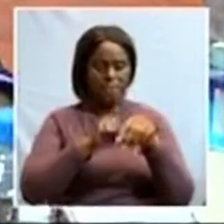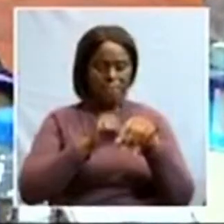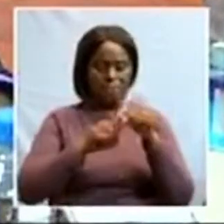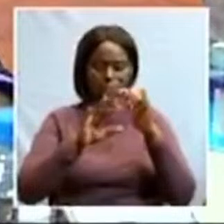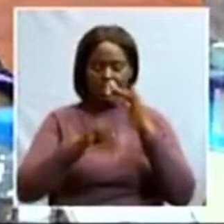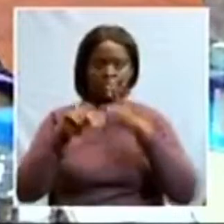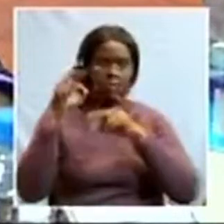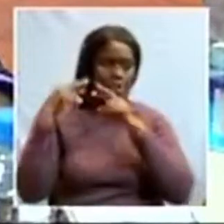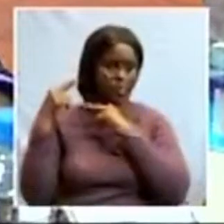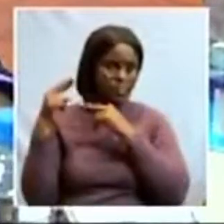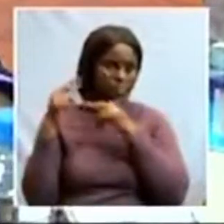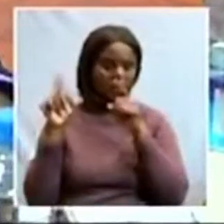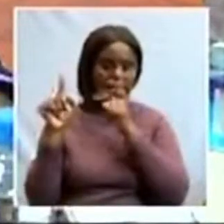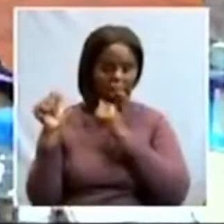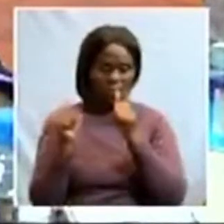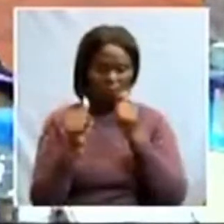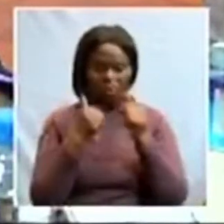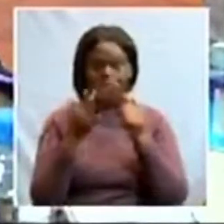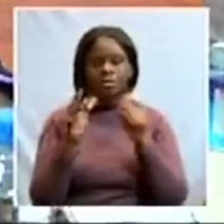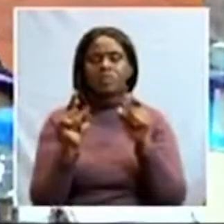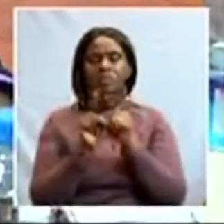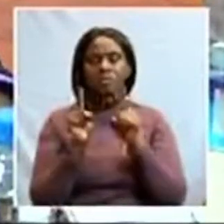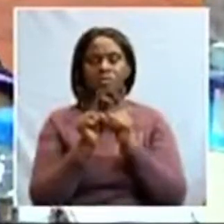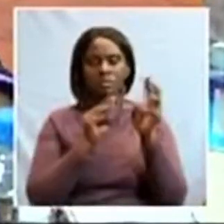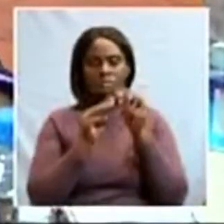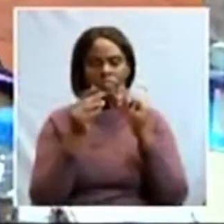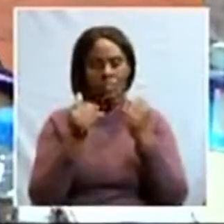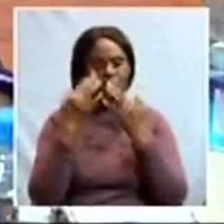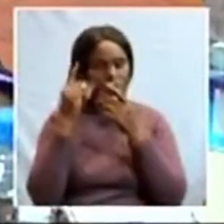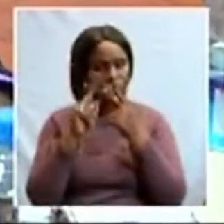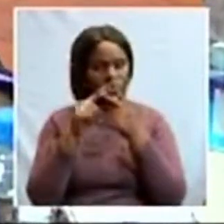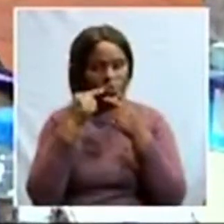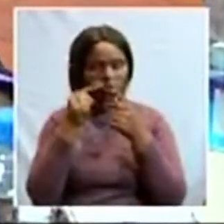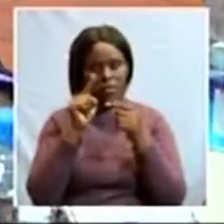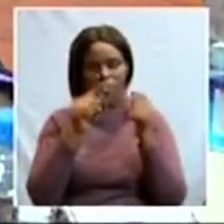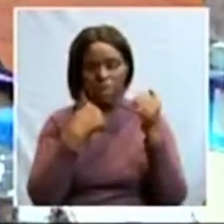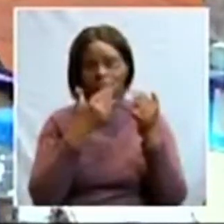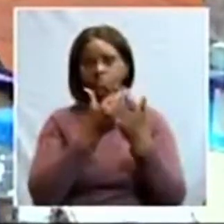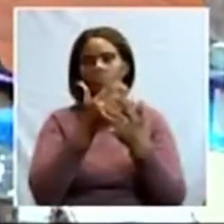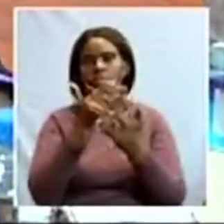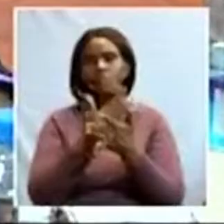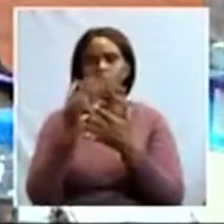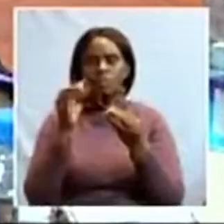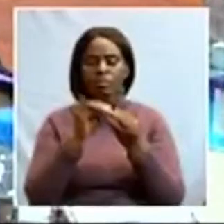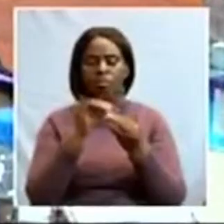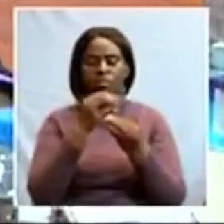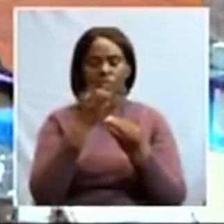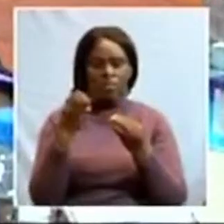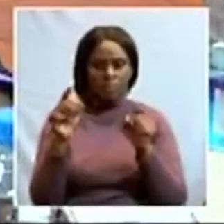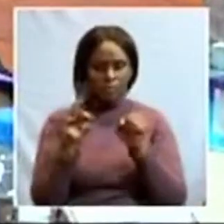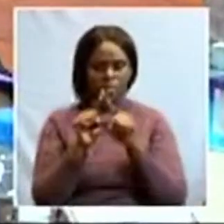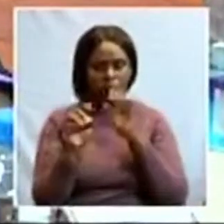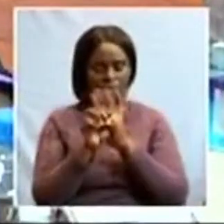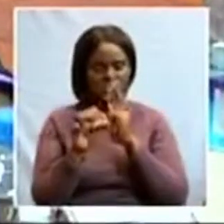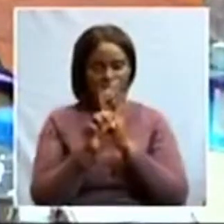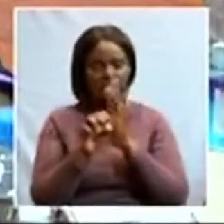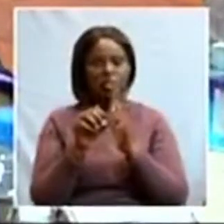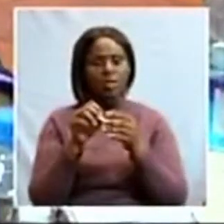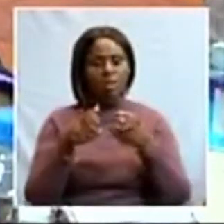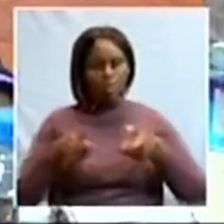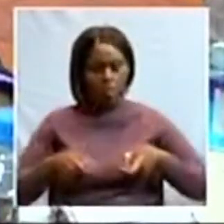under review. Action taken. Management wishes to state that it has procured equipment such as a